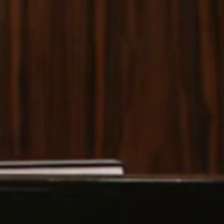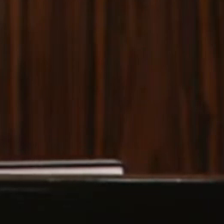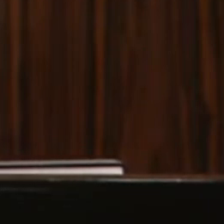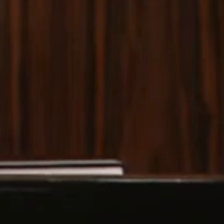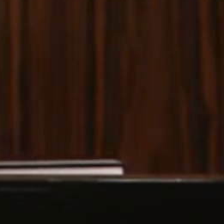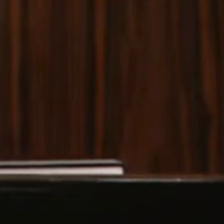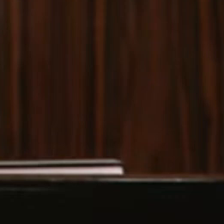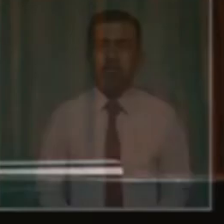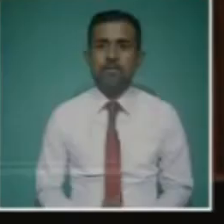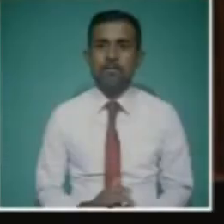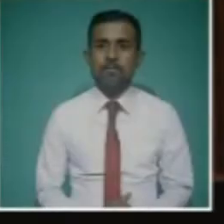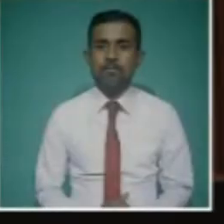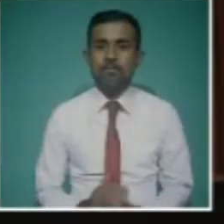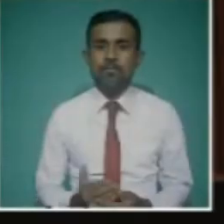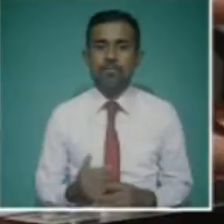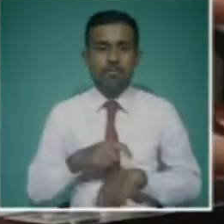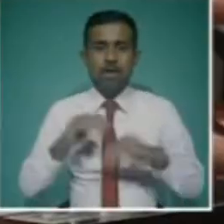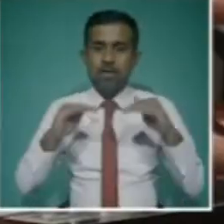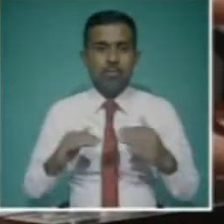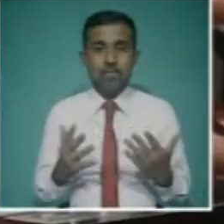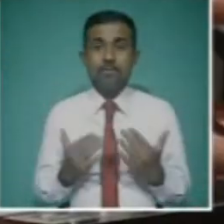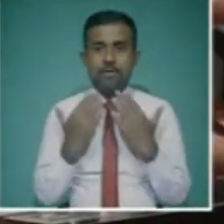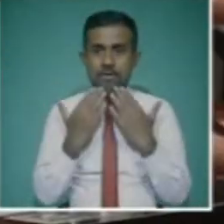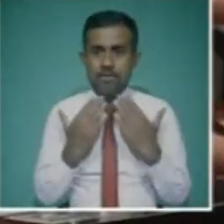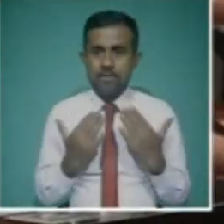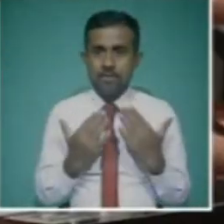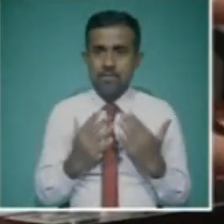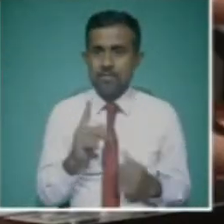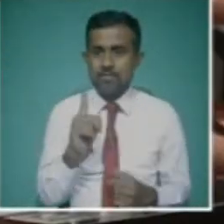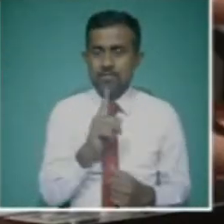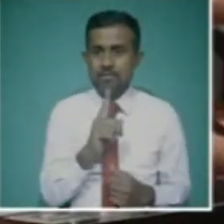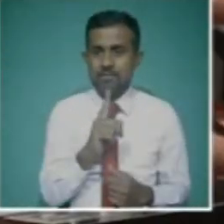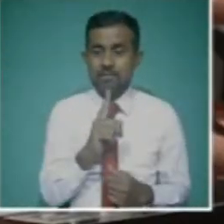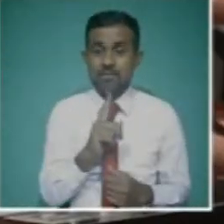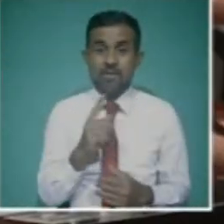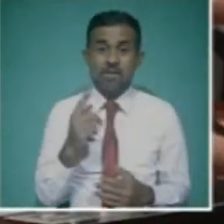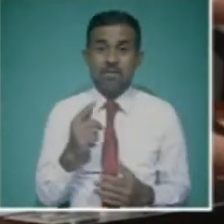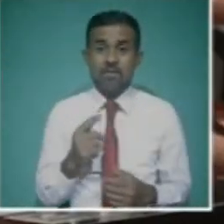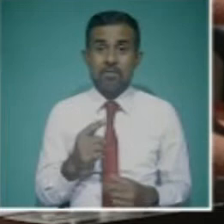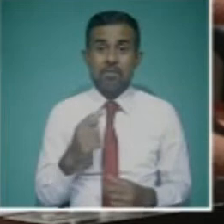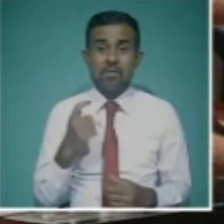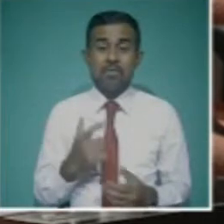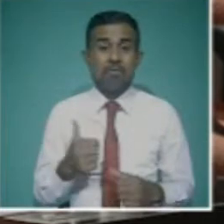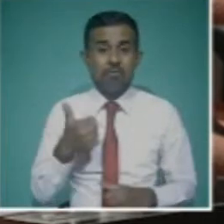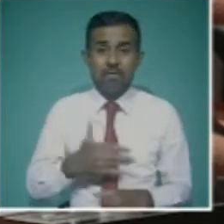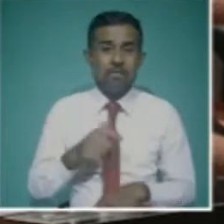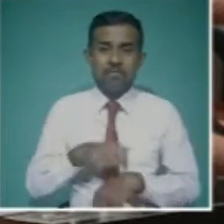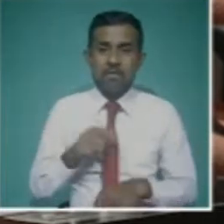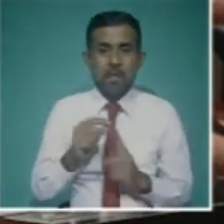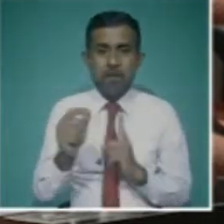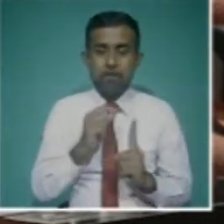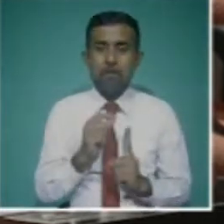of my time, which is a very, very rare occurrence in this house. Honorable Presiding